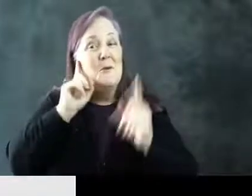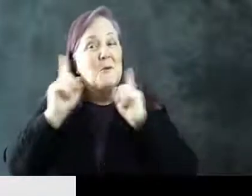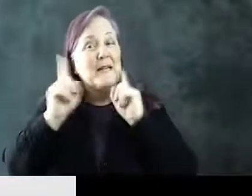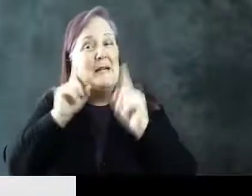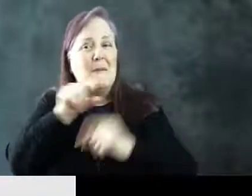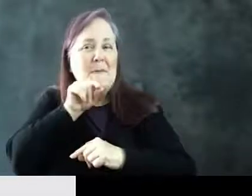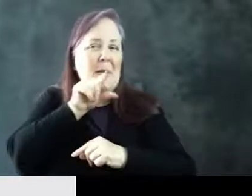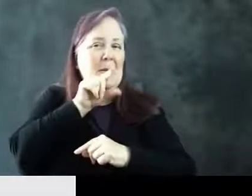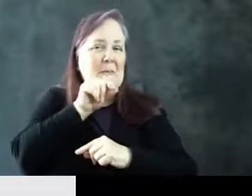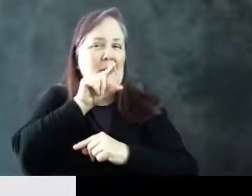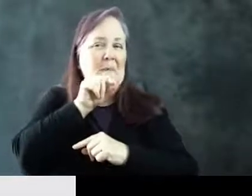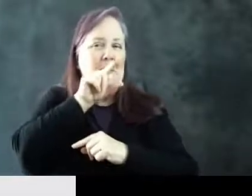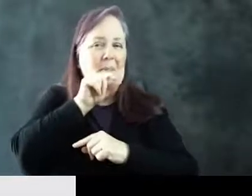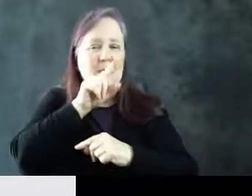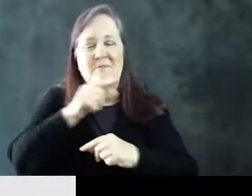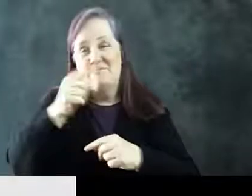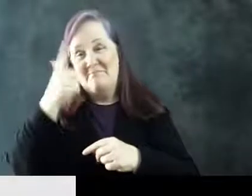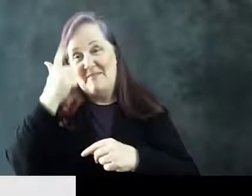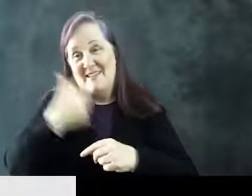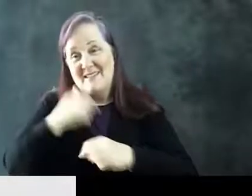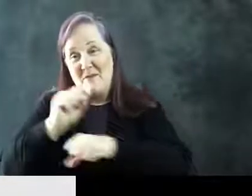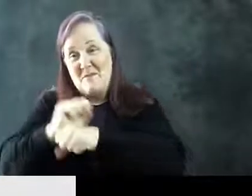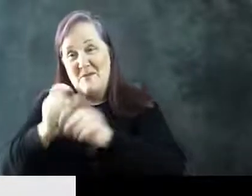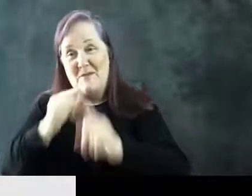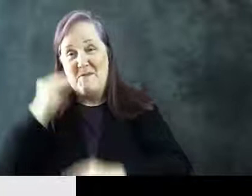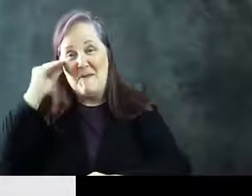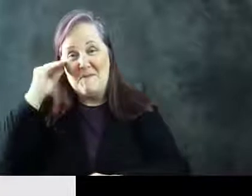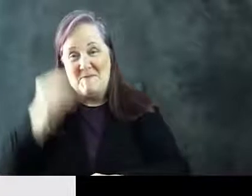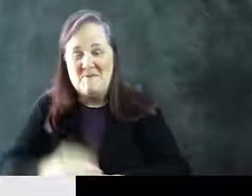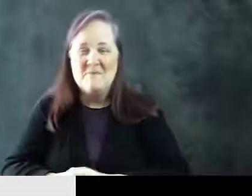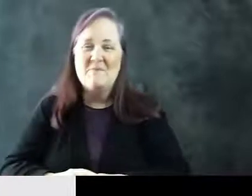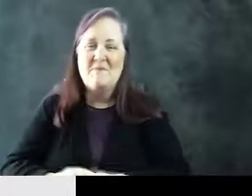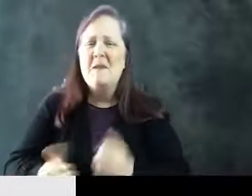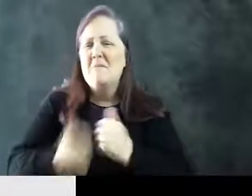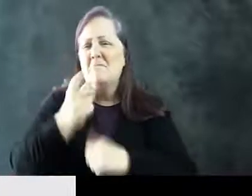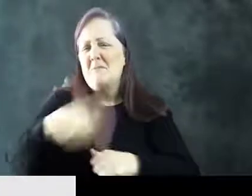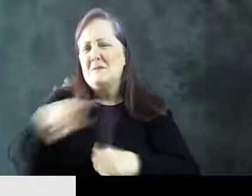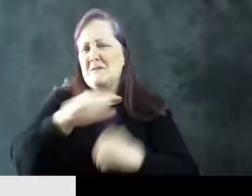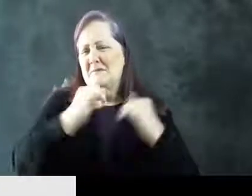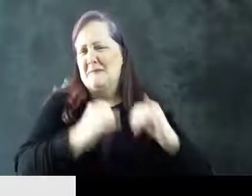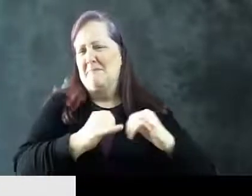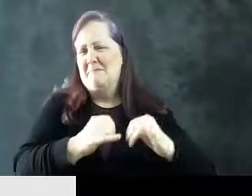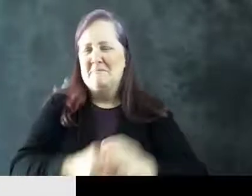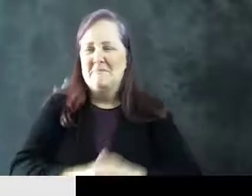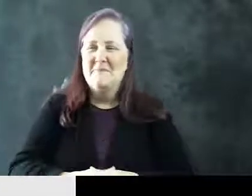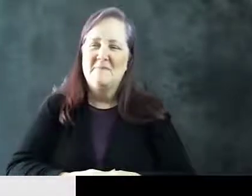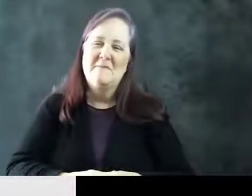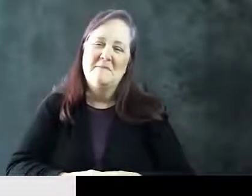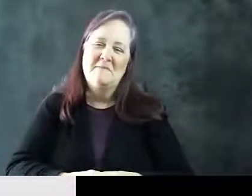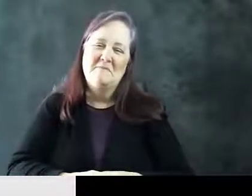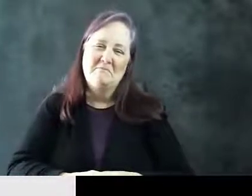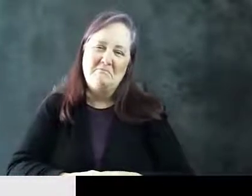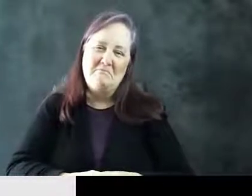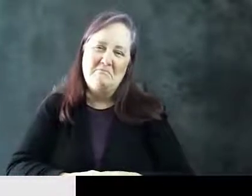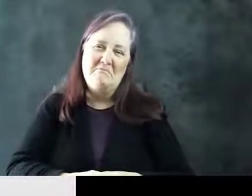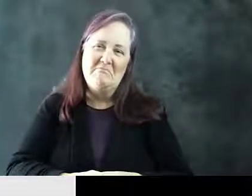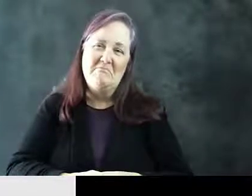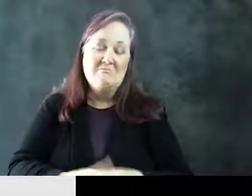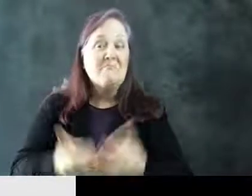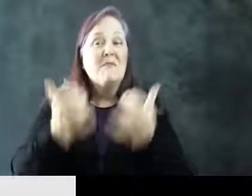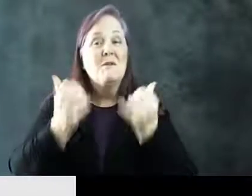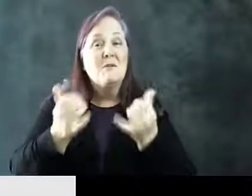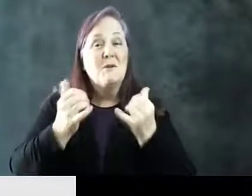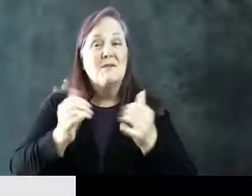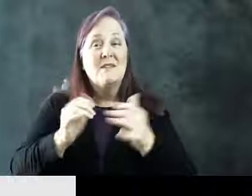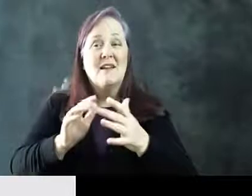background, that is why I am working from home, like most of you probably are as well. So today's webinar is